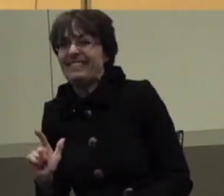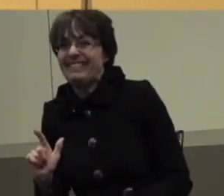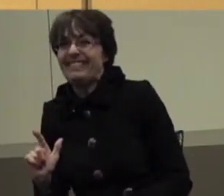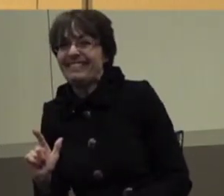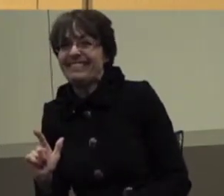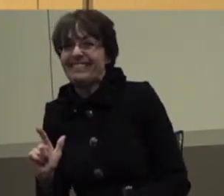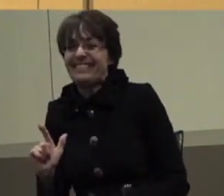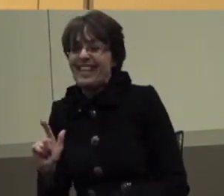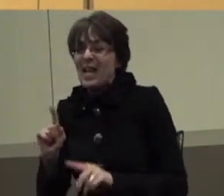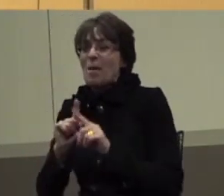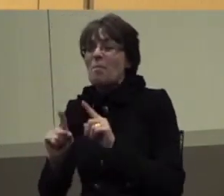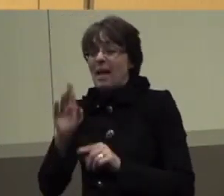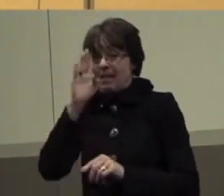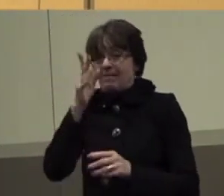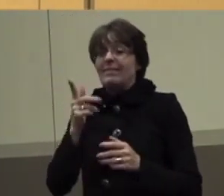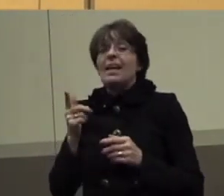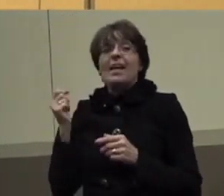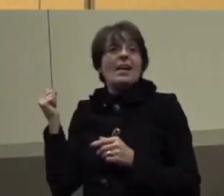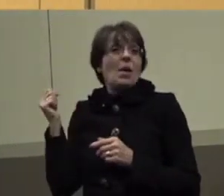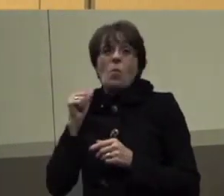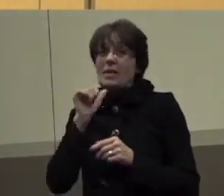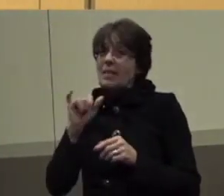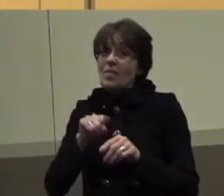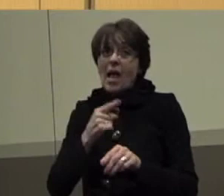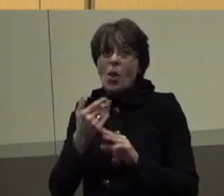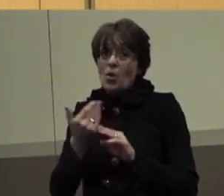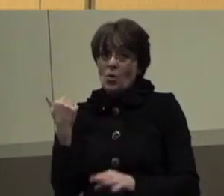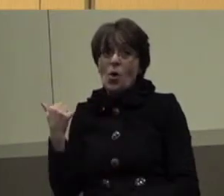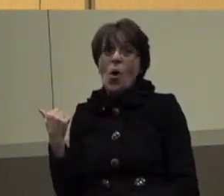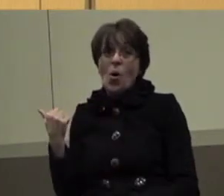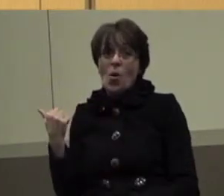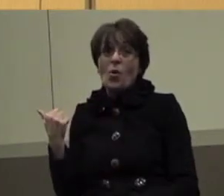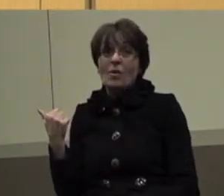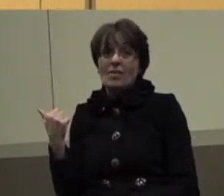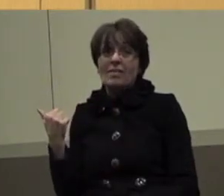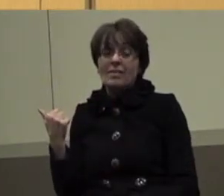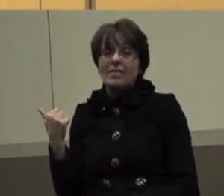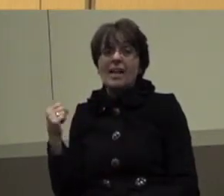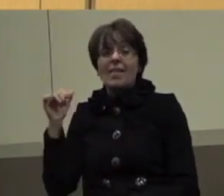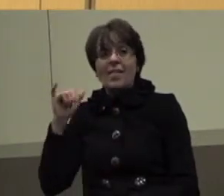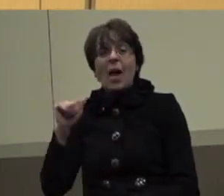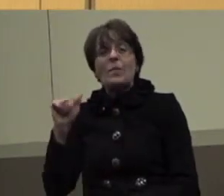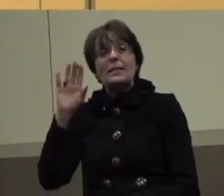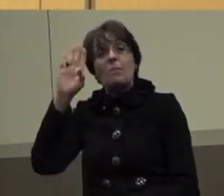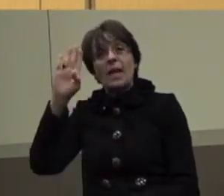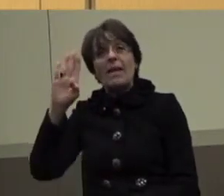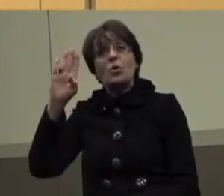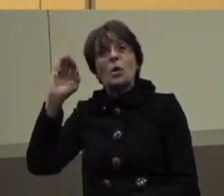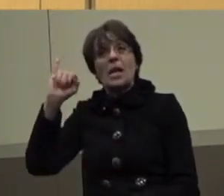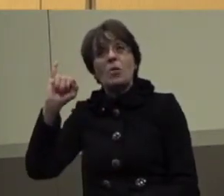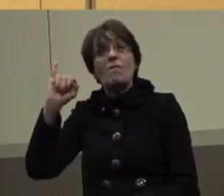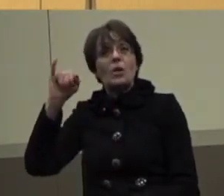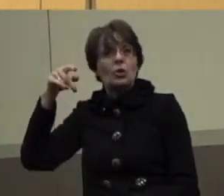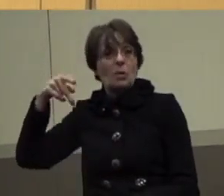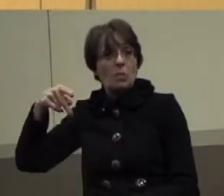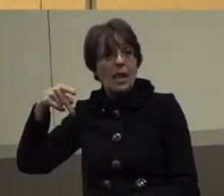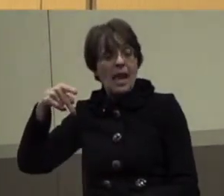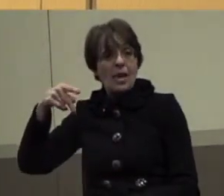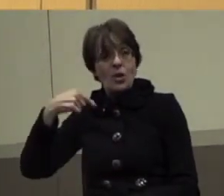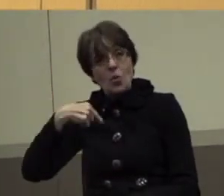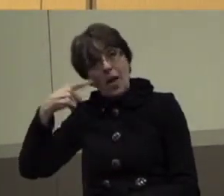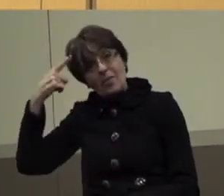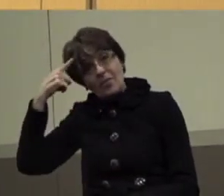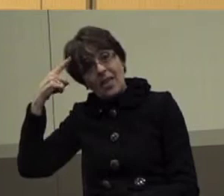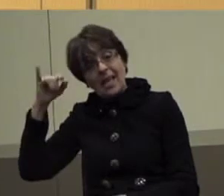But honest to goodness, folks, this wasn't that long ago that this was a behavior intervention plan. Now, do I think that